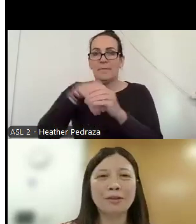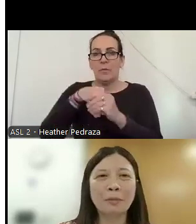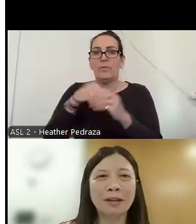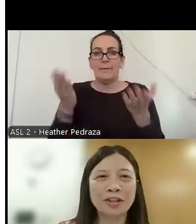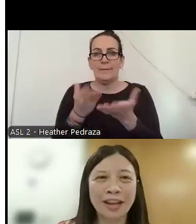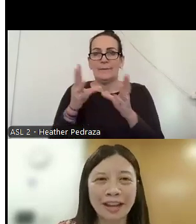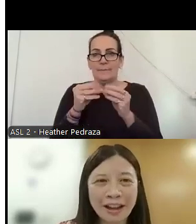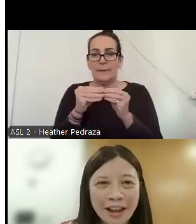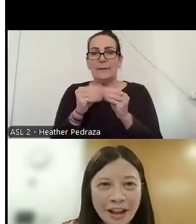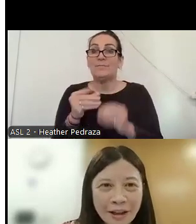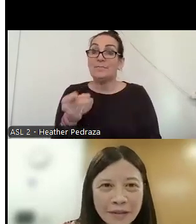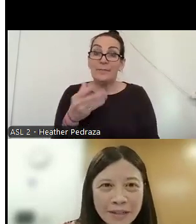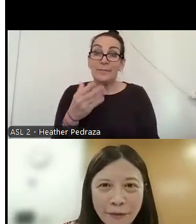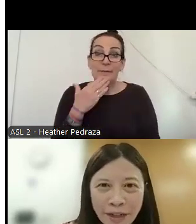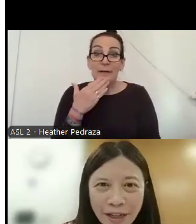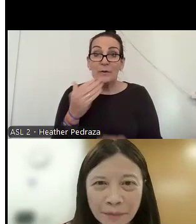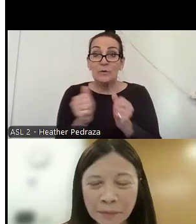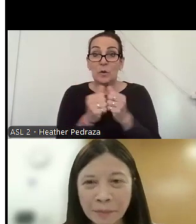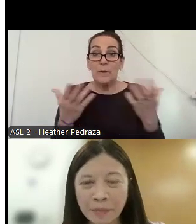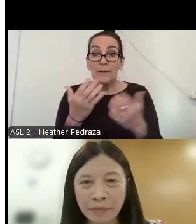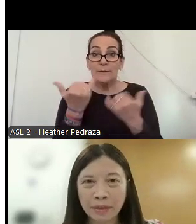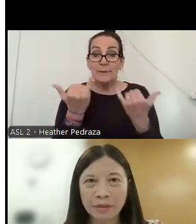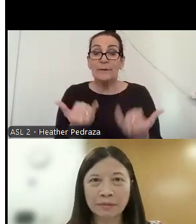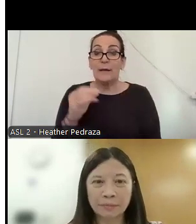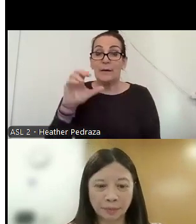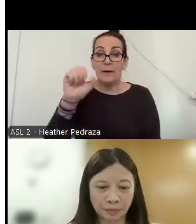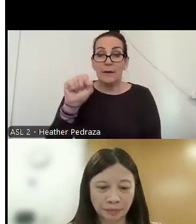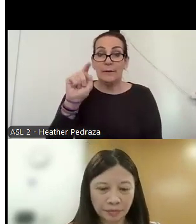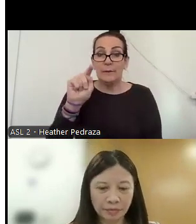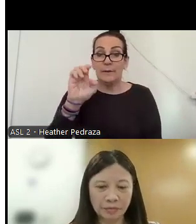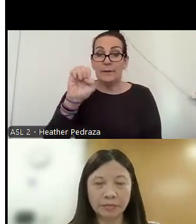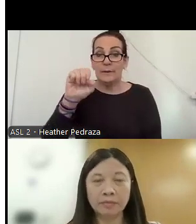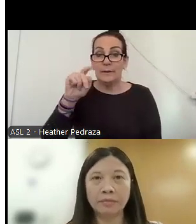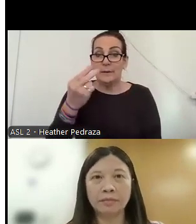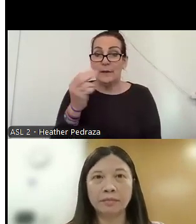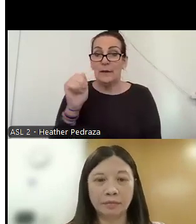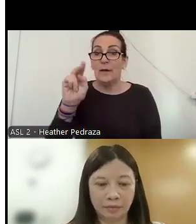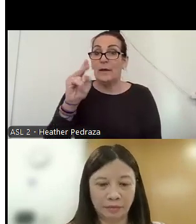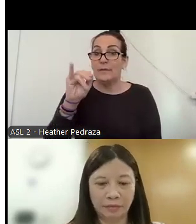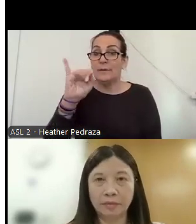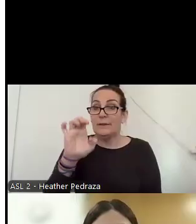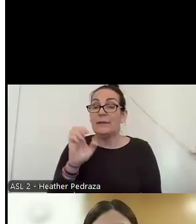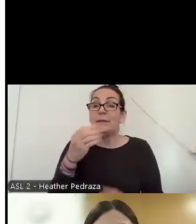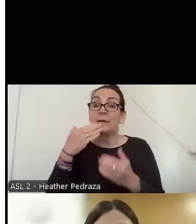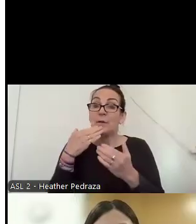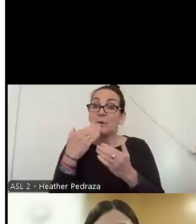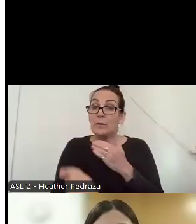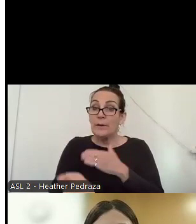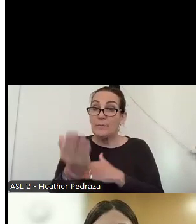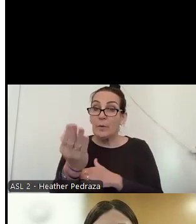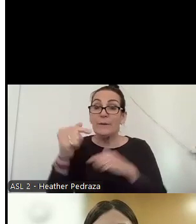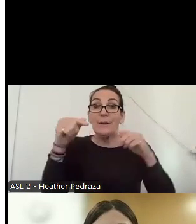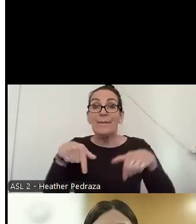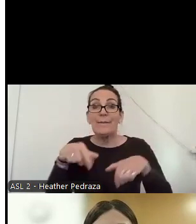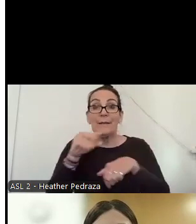Thank you so much, Kate. Stephanie? Good morning. This